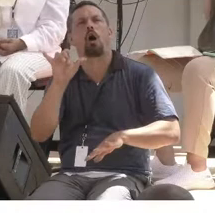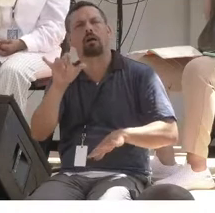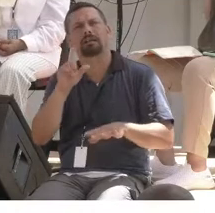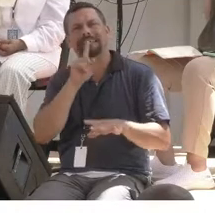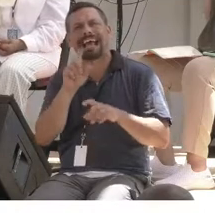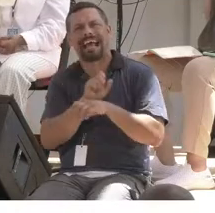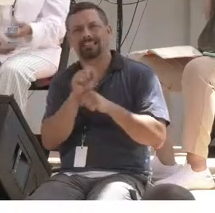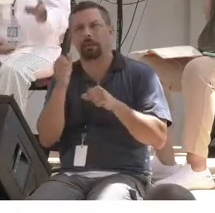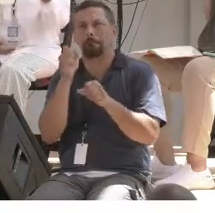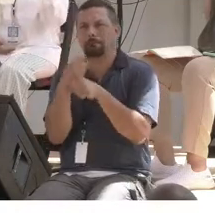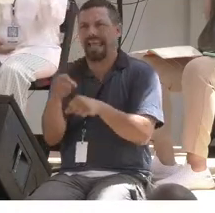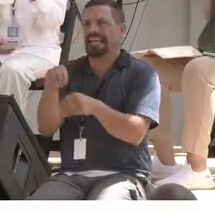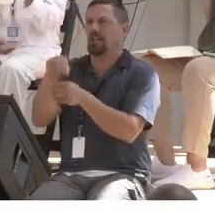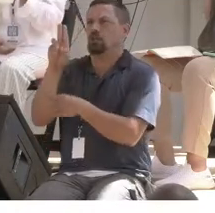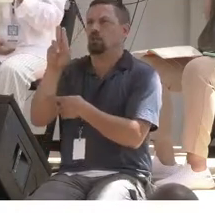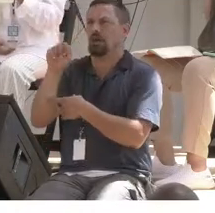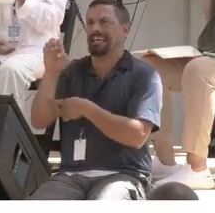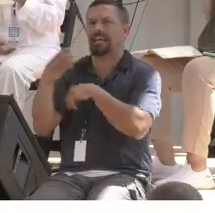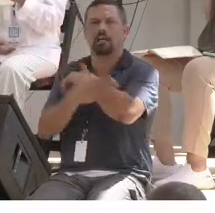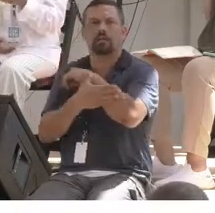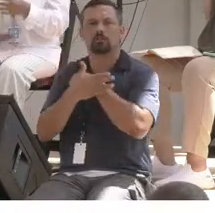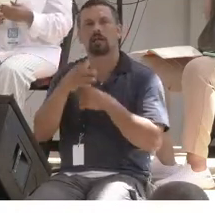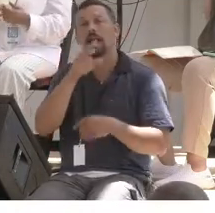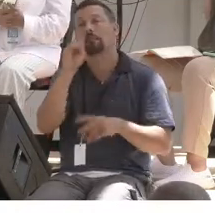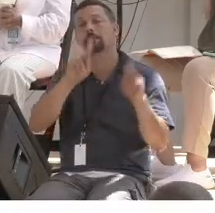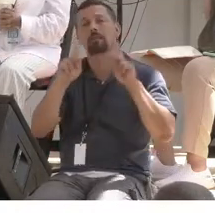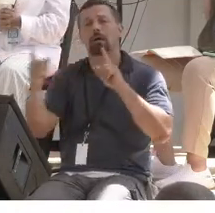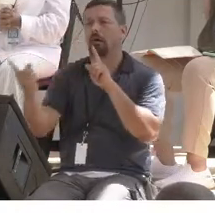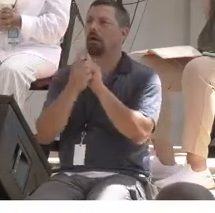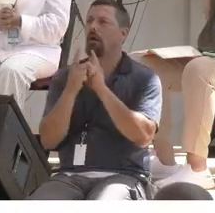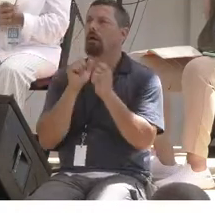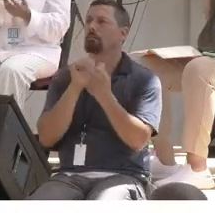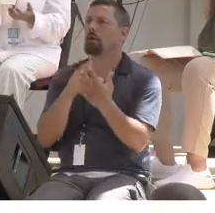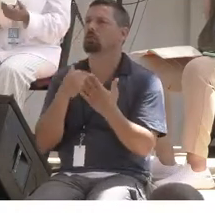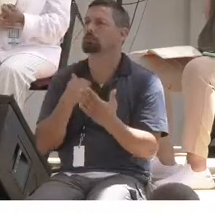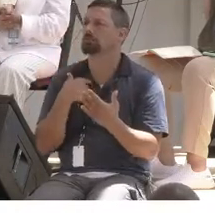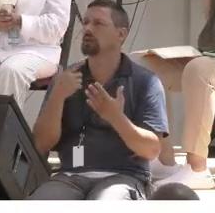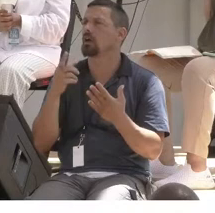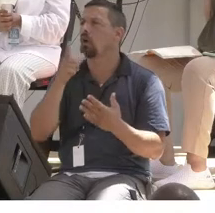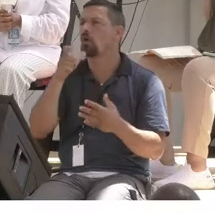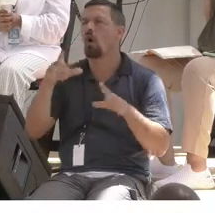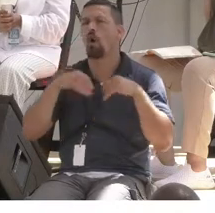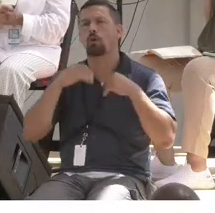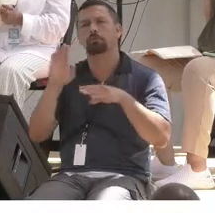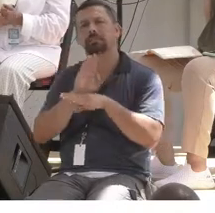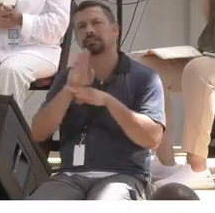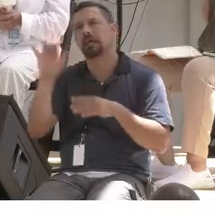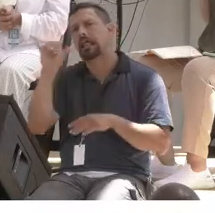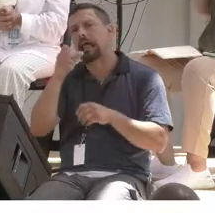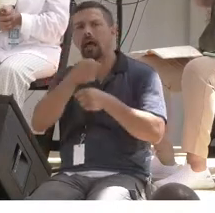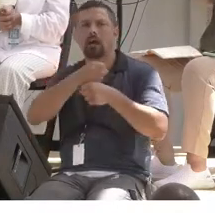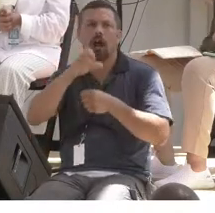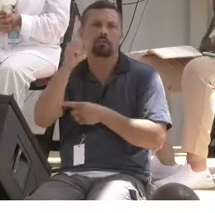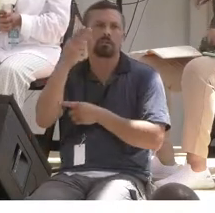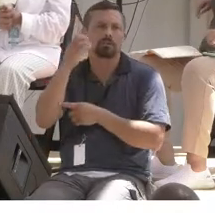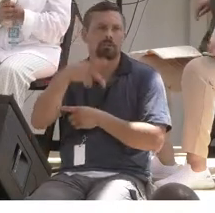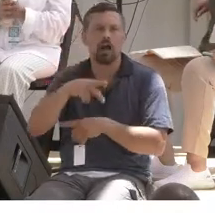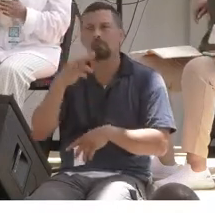made in the UAE. And then when people approach me, like for people who owns businesses, for example, like coffee shops or